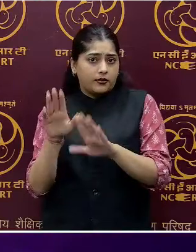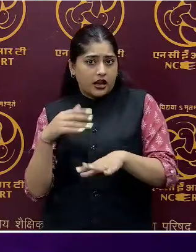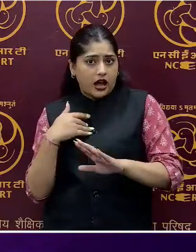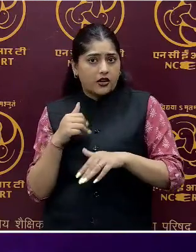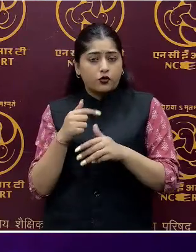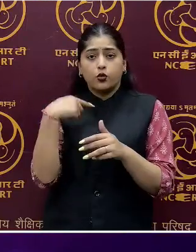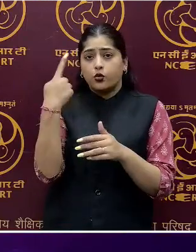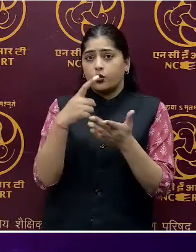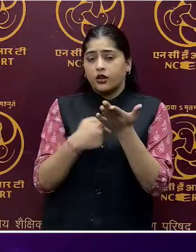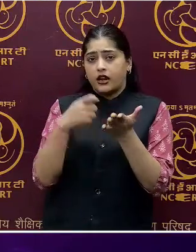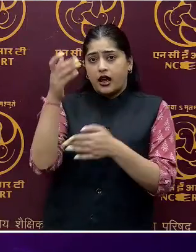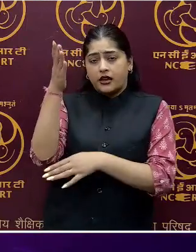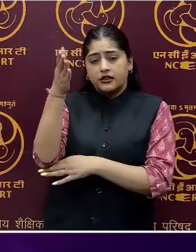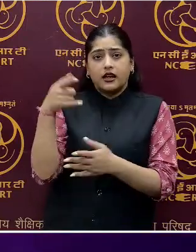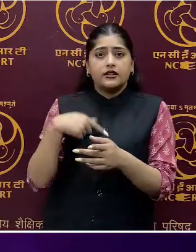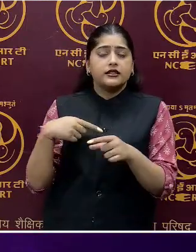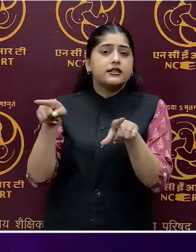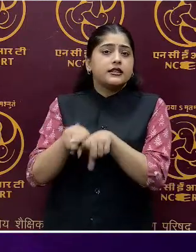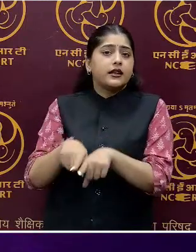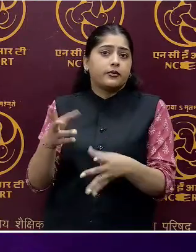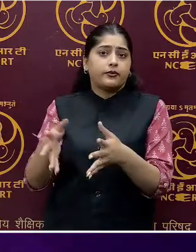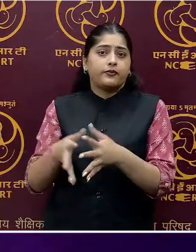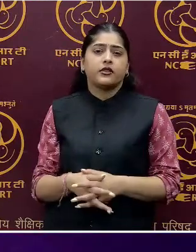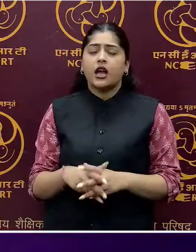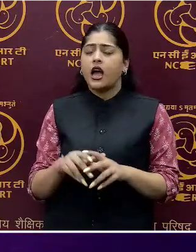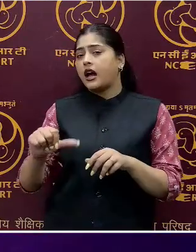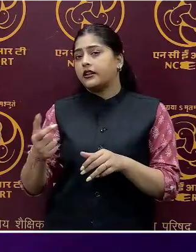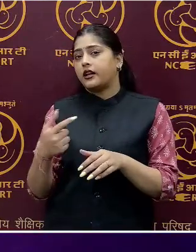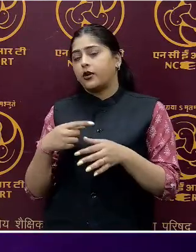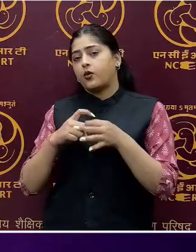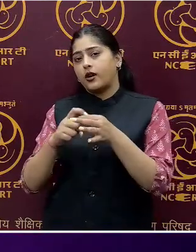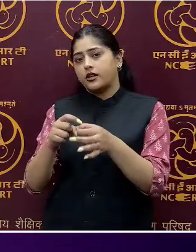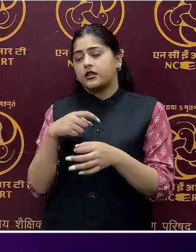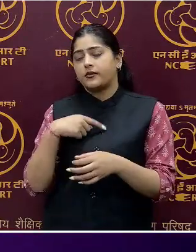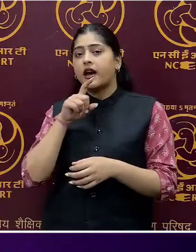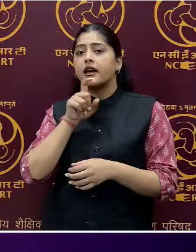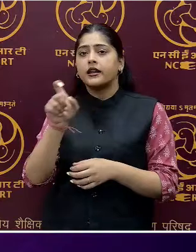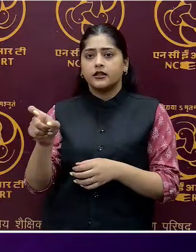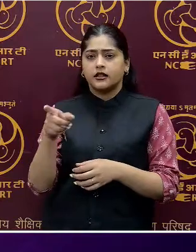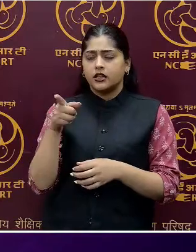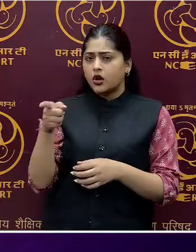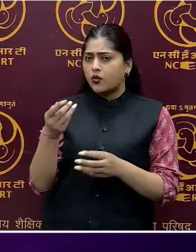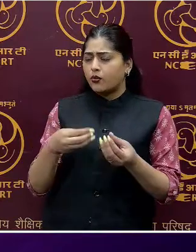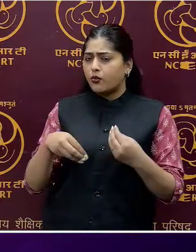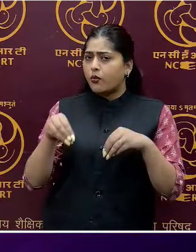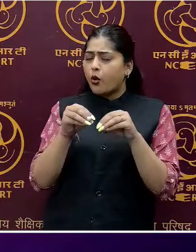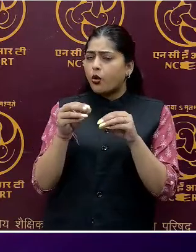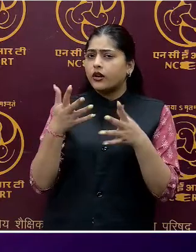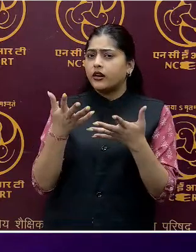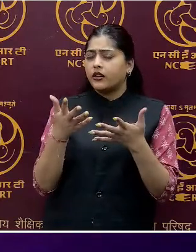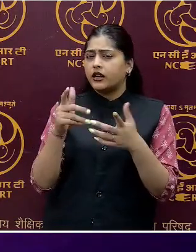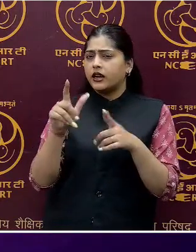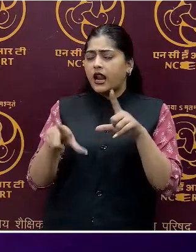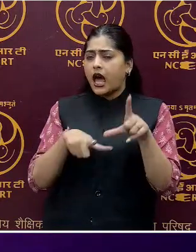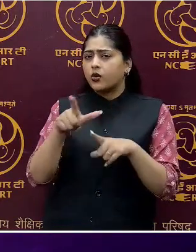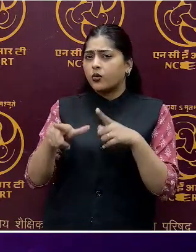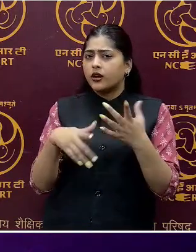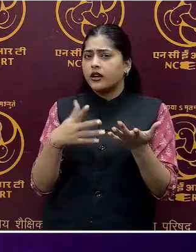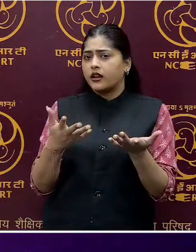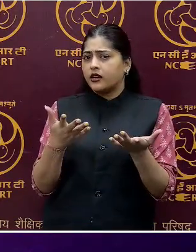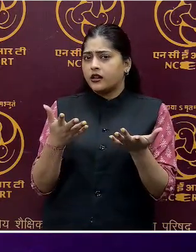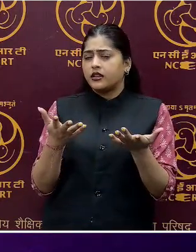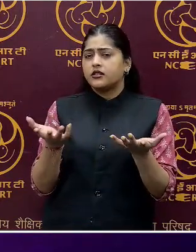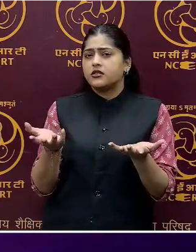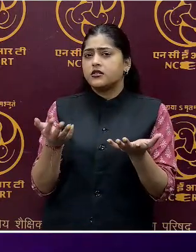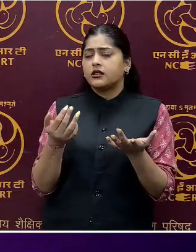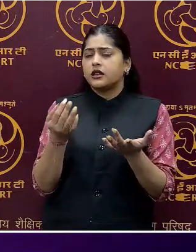So another question they are asking us is, can you speak more than one language? Of course, I can speak 3 languages. As we have already